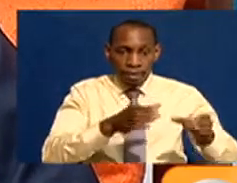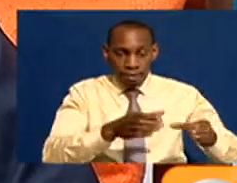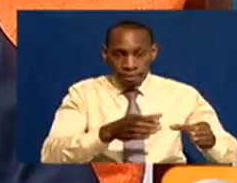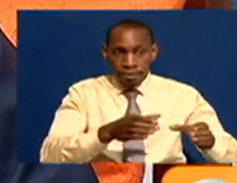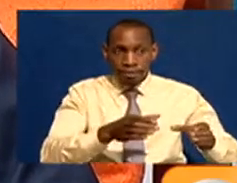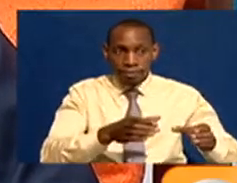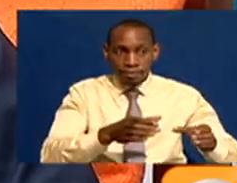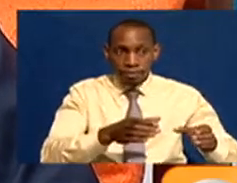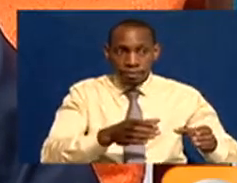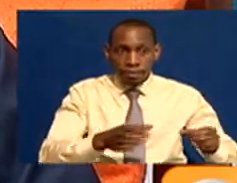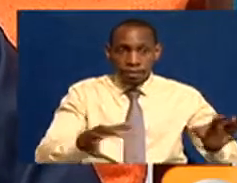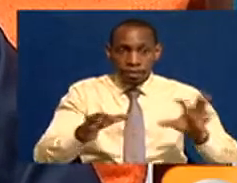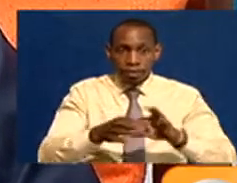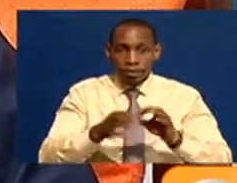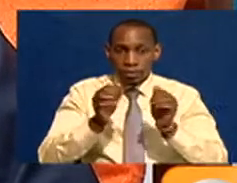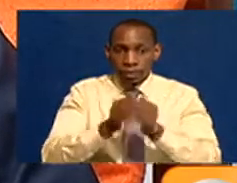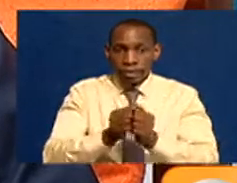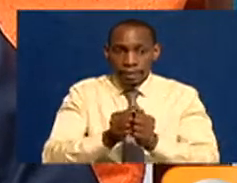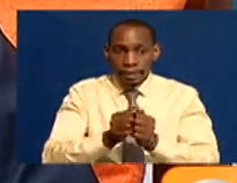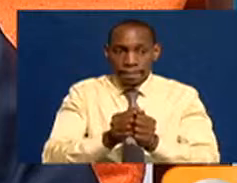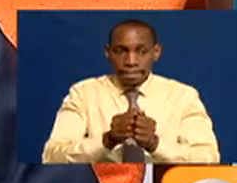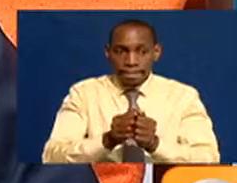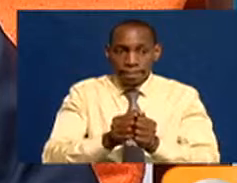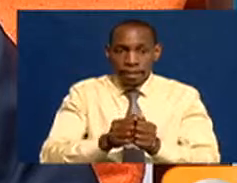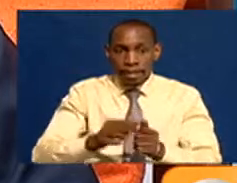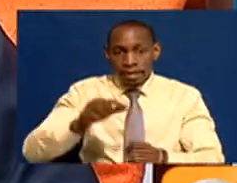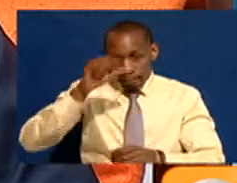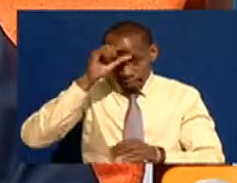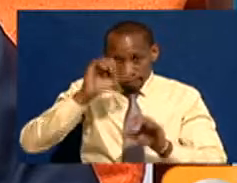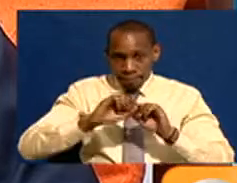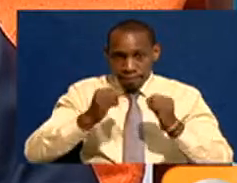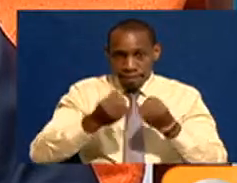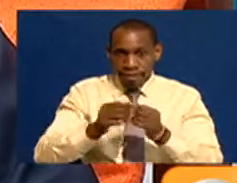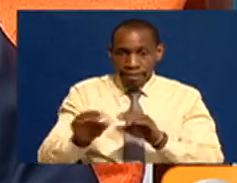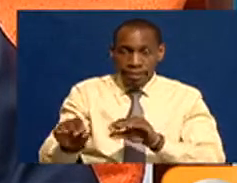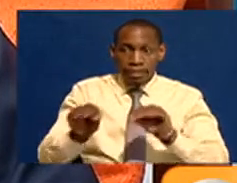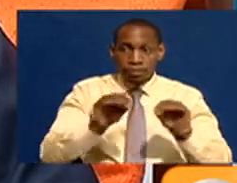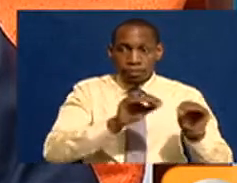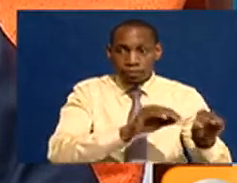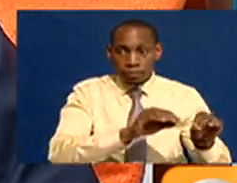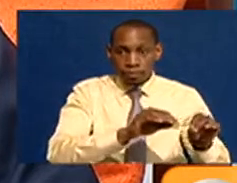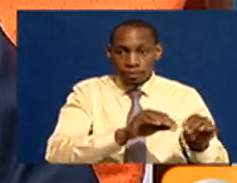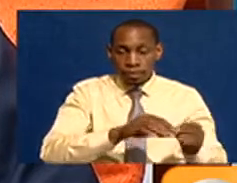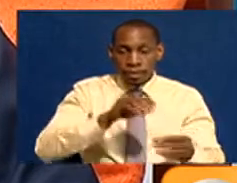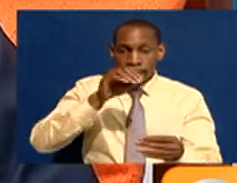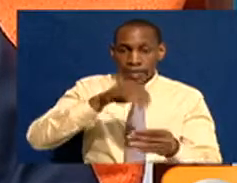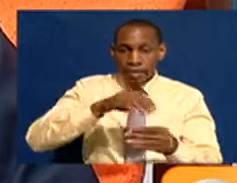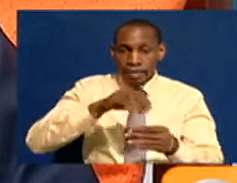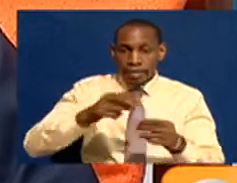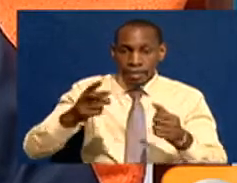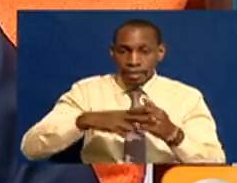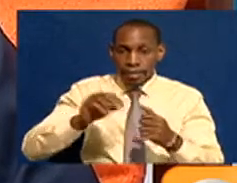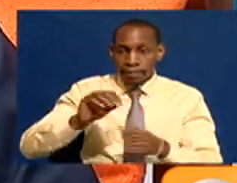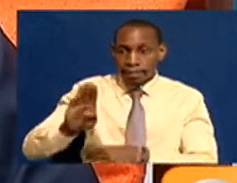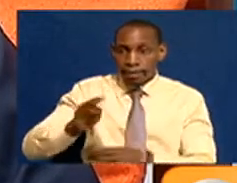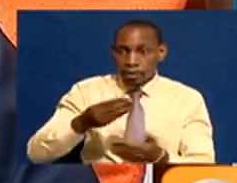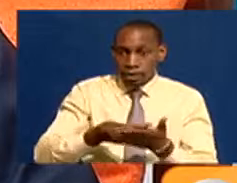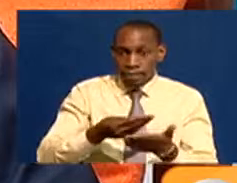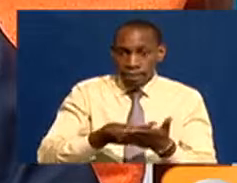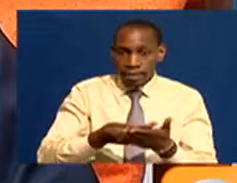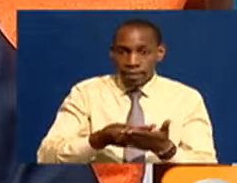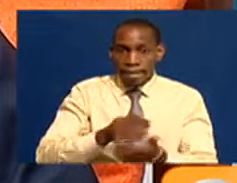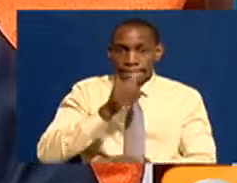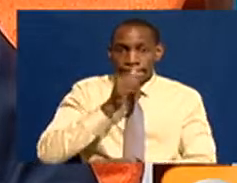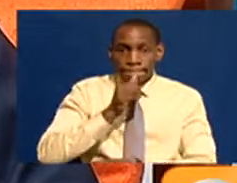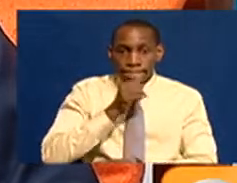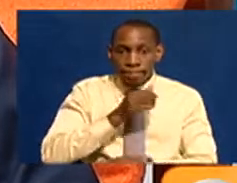okay, combined together with the parastatal there, to transfer an investment of 70 billion shillings to a